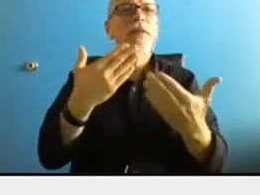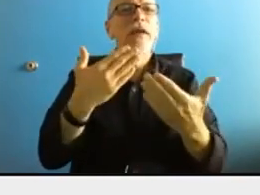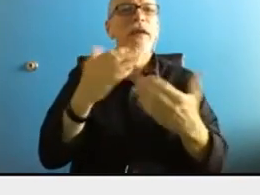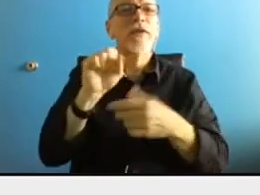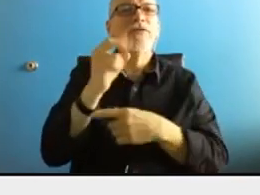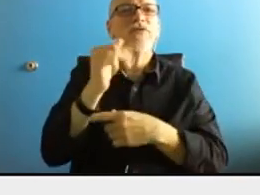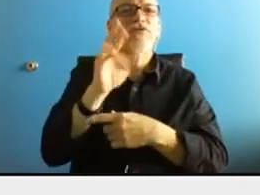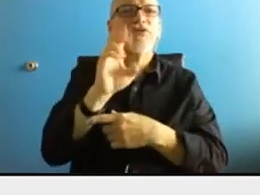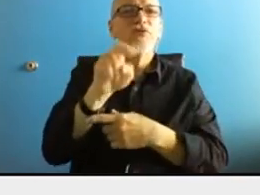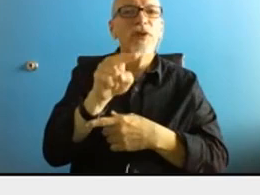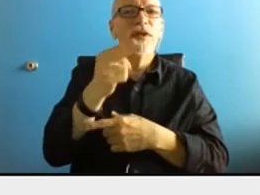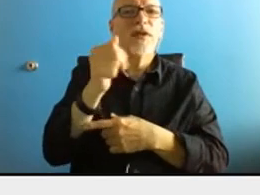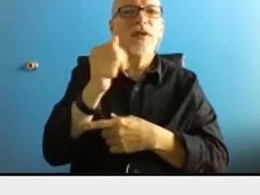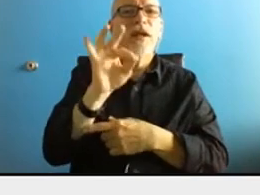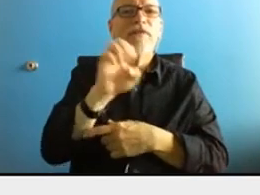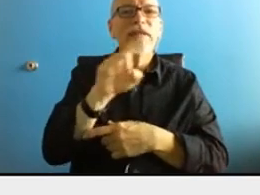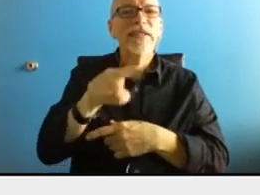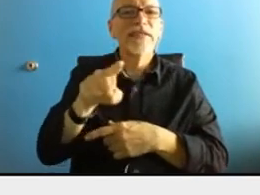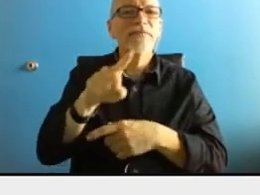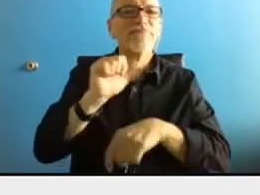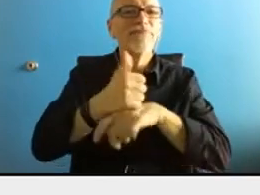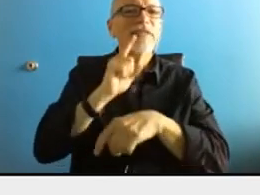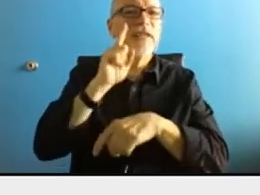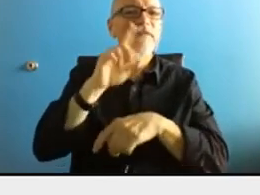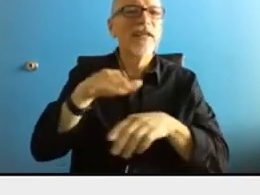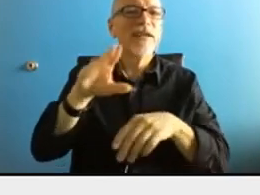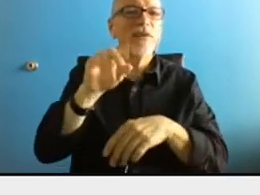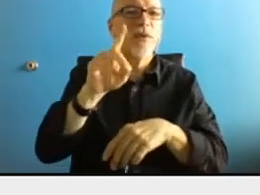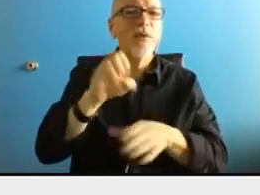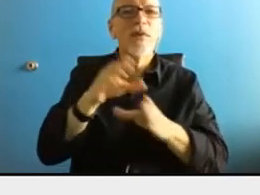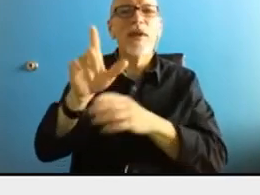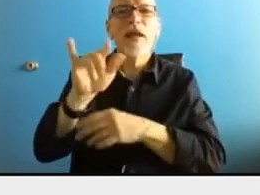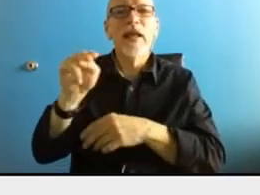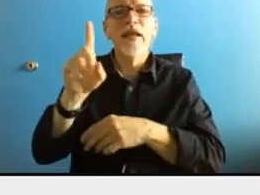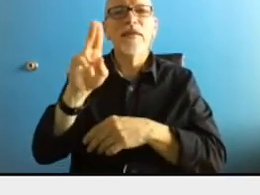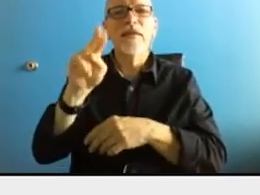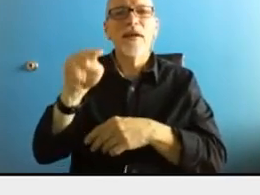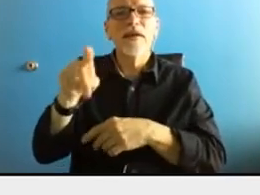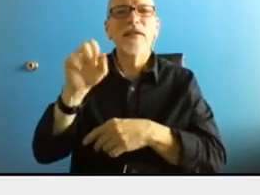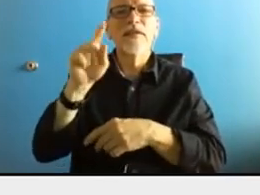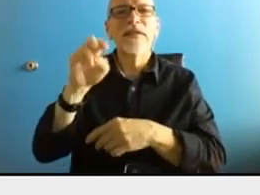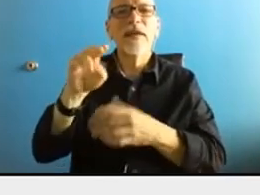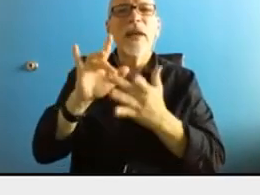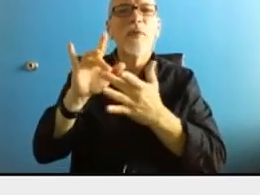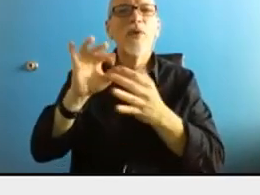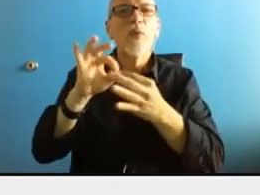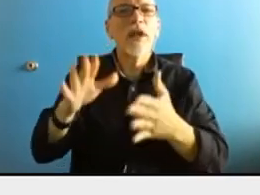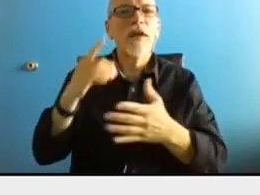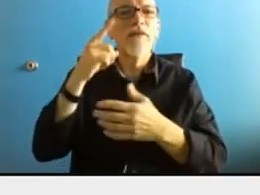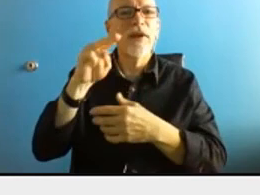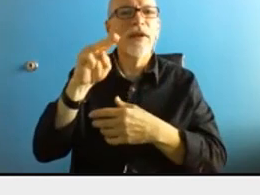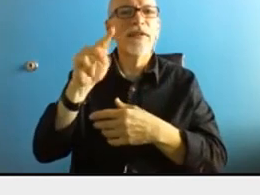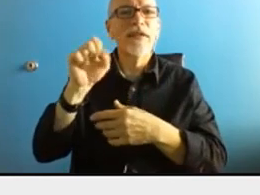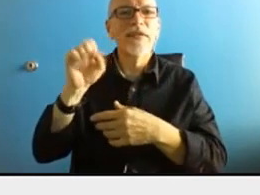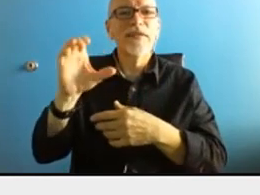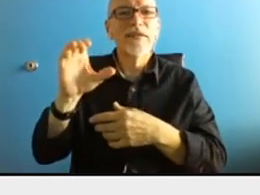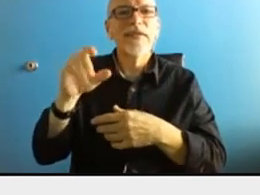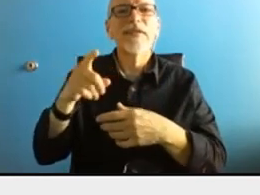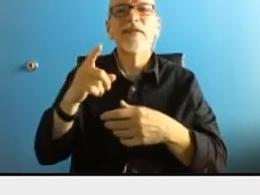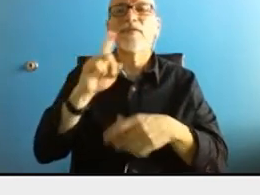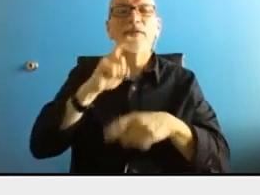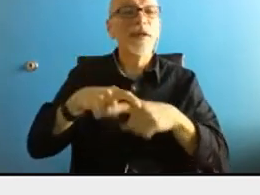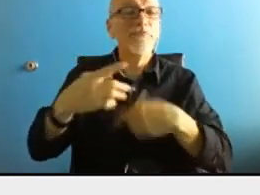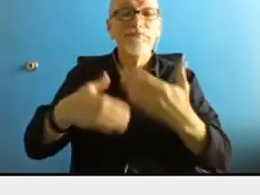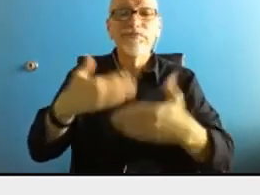Shireen Hafiz, founder of Deaf Kids Code, and Lynn Dunn, the STEM outreach coordinator for NRSC. Time flies by when you're having fun and